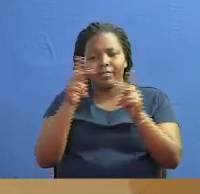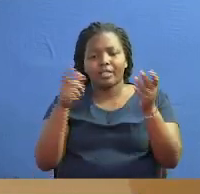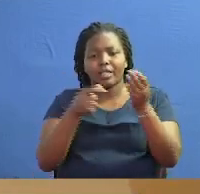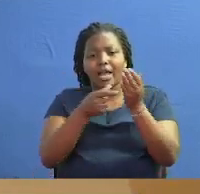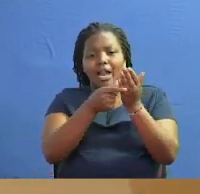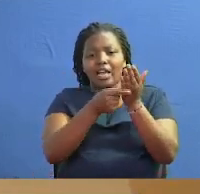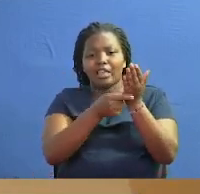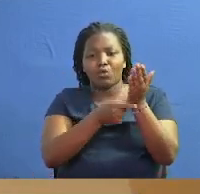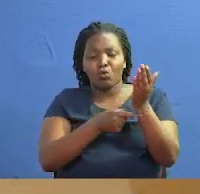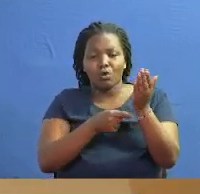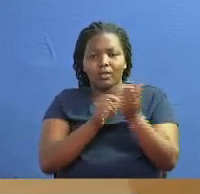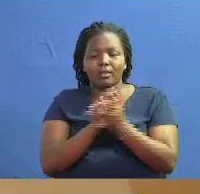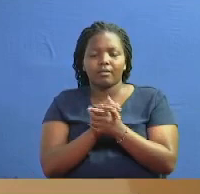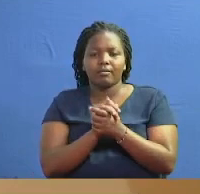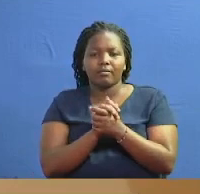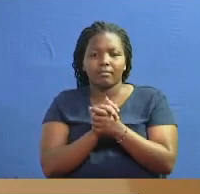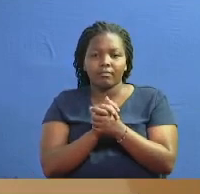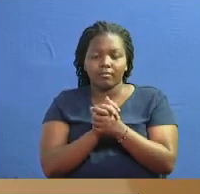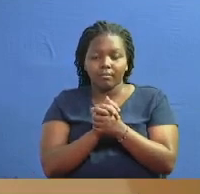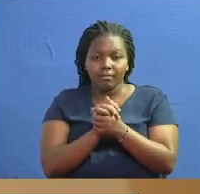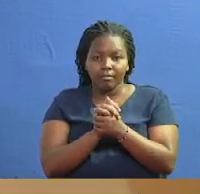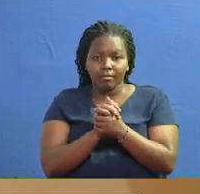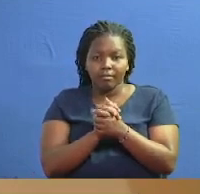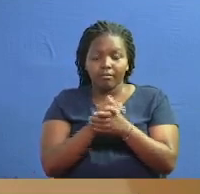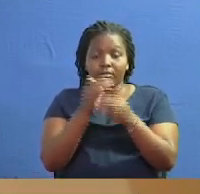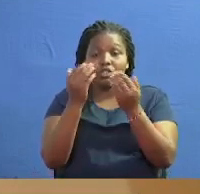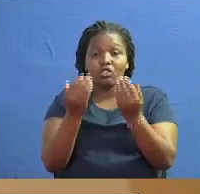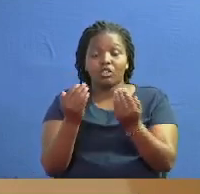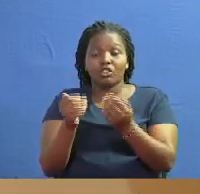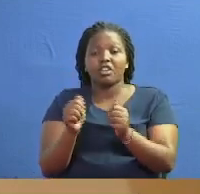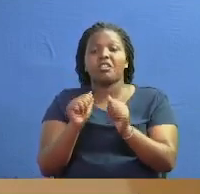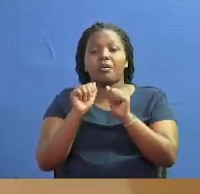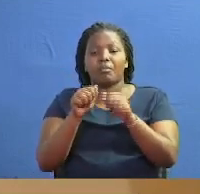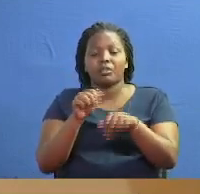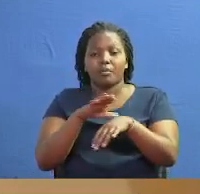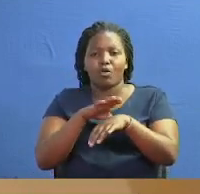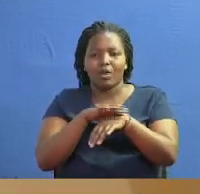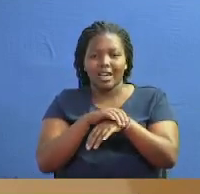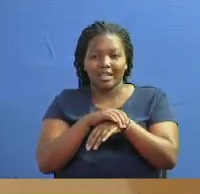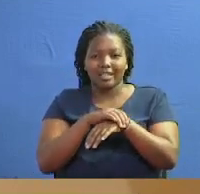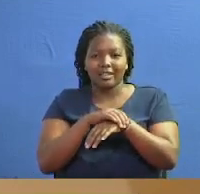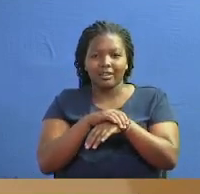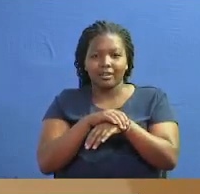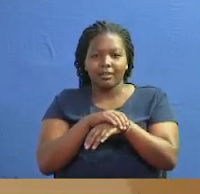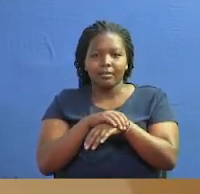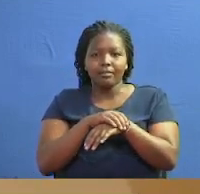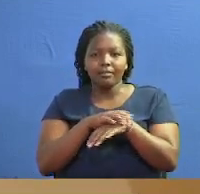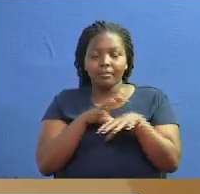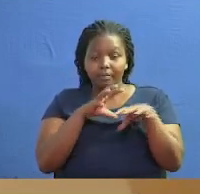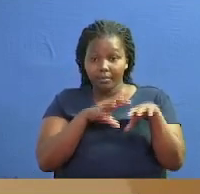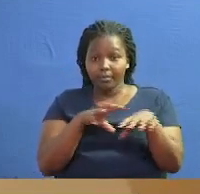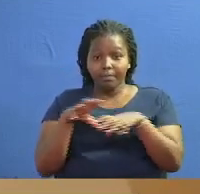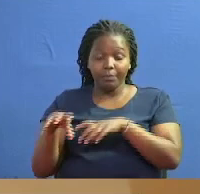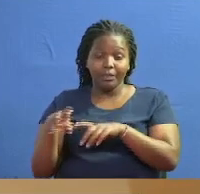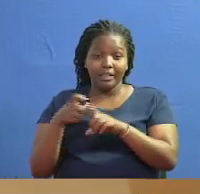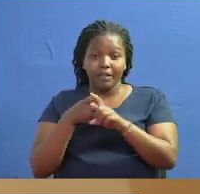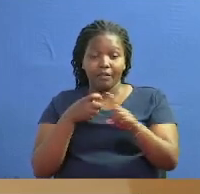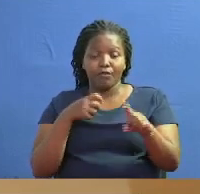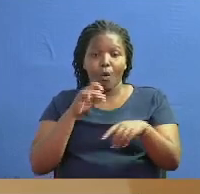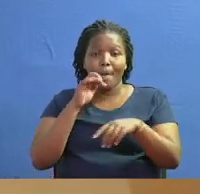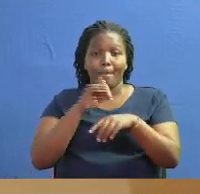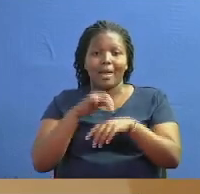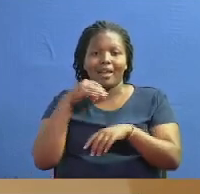children who are in those areas are more likely, of course, to suffer from malaria